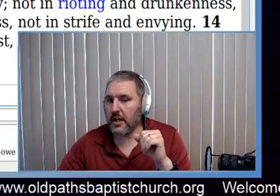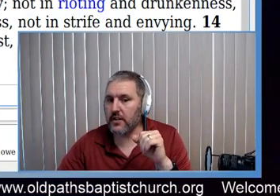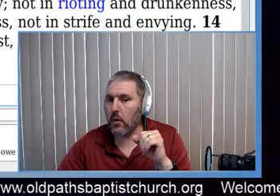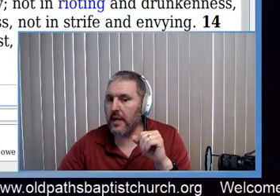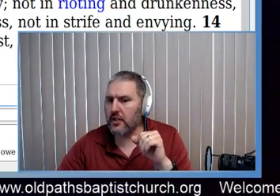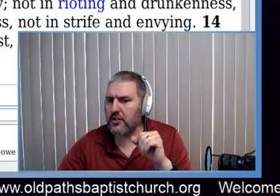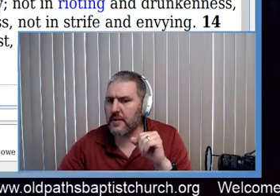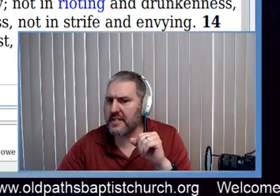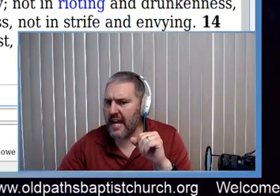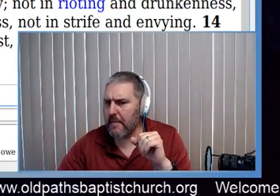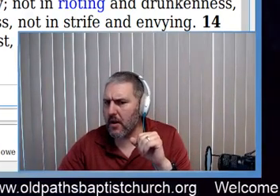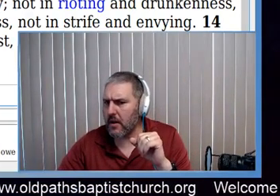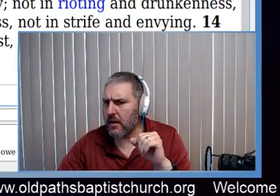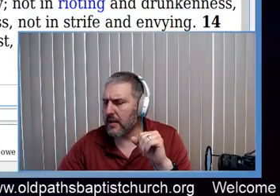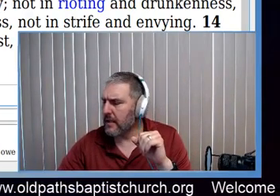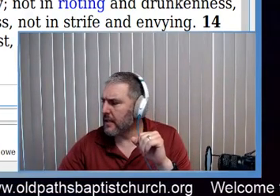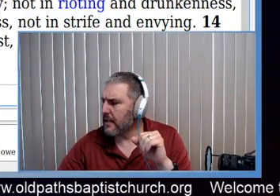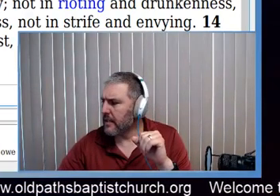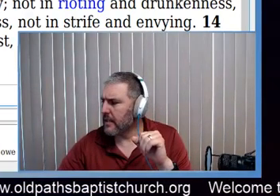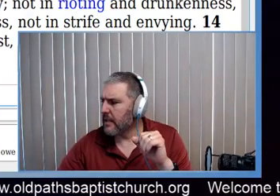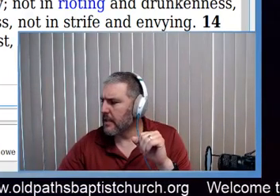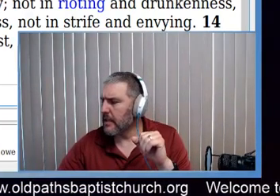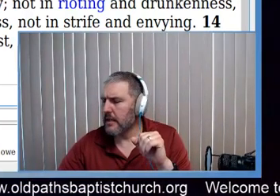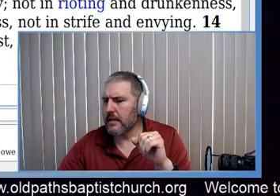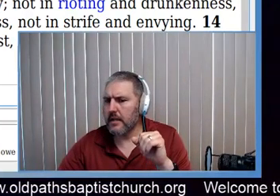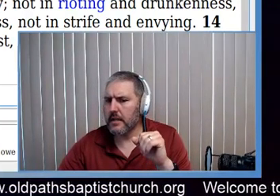Love worketh no ill to his neighbor.